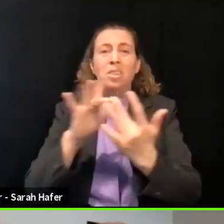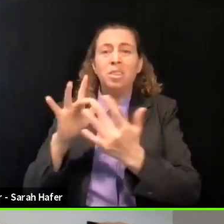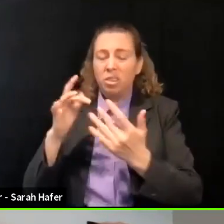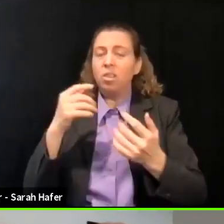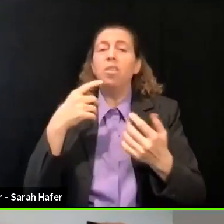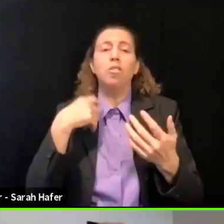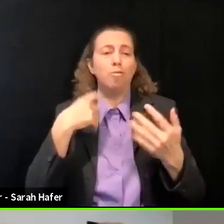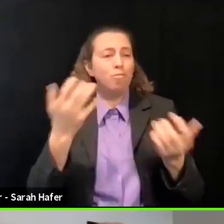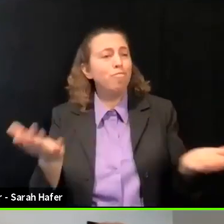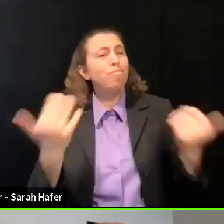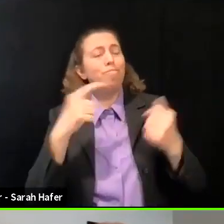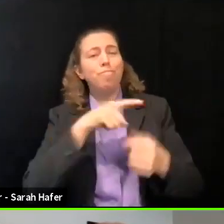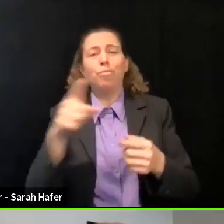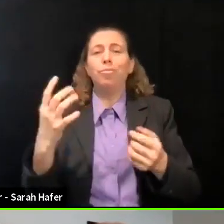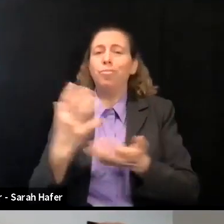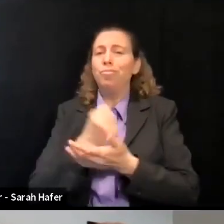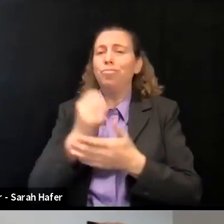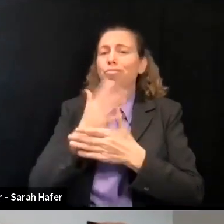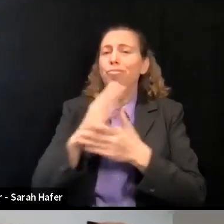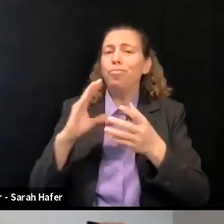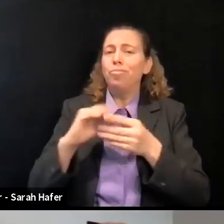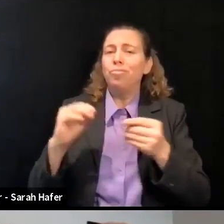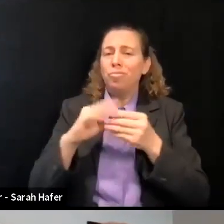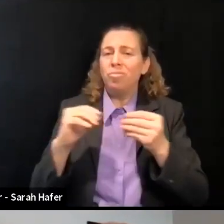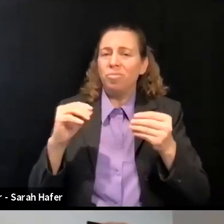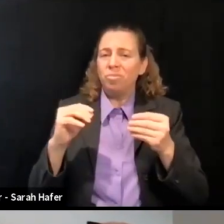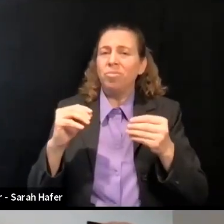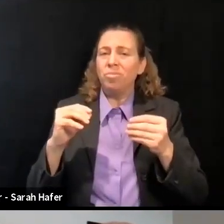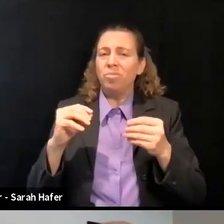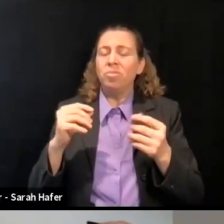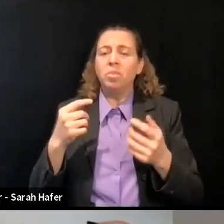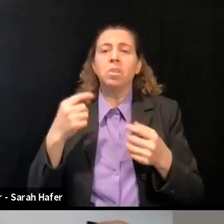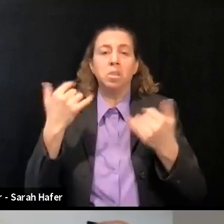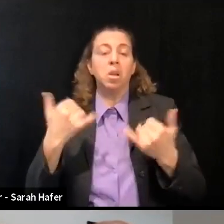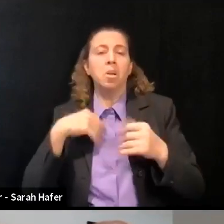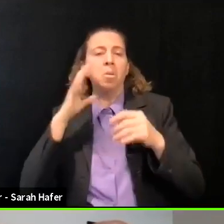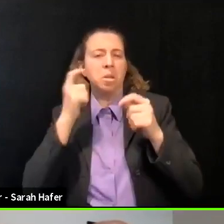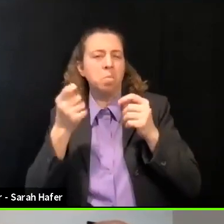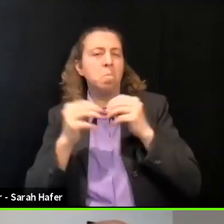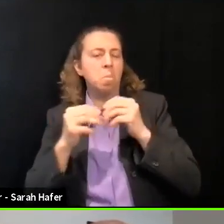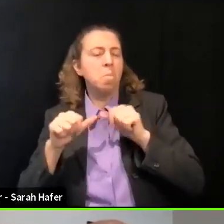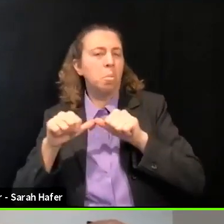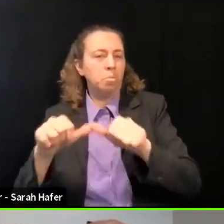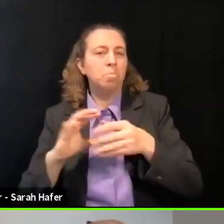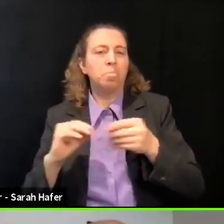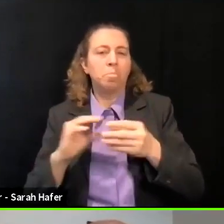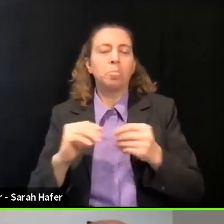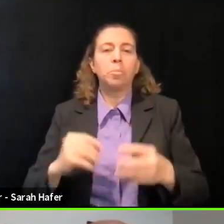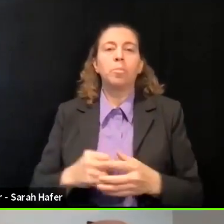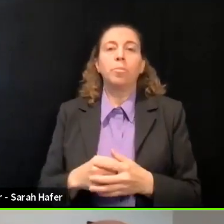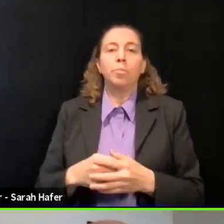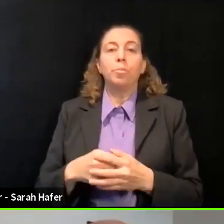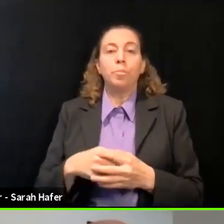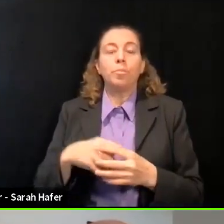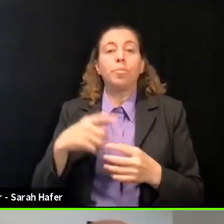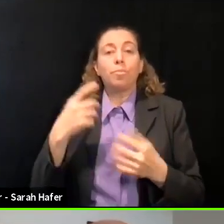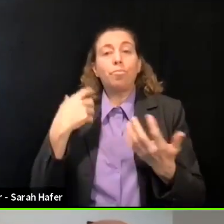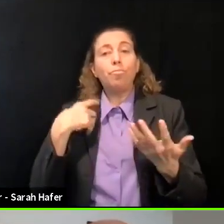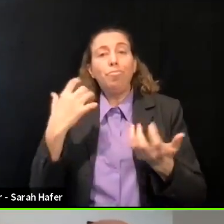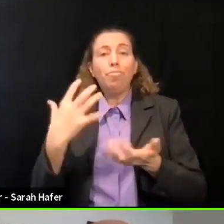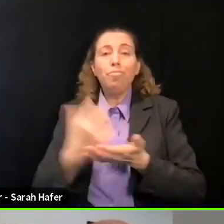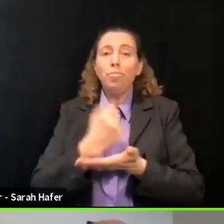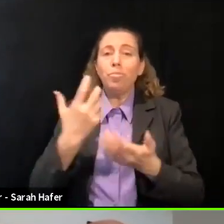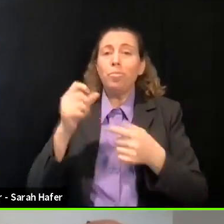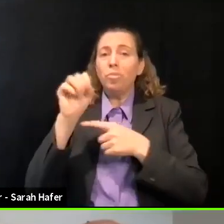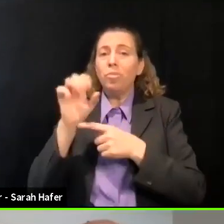Let me go on to say then that as we've tried to do is develop a kind of psychological or psychiatric screener,